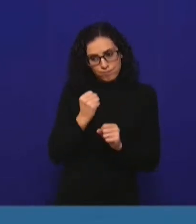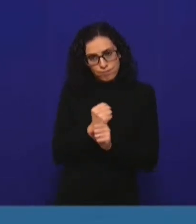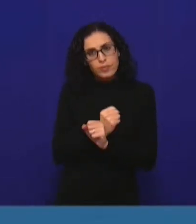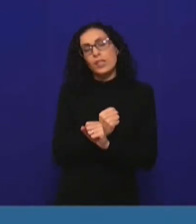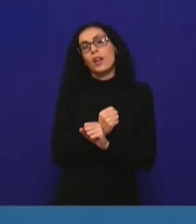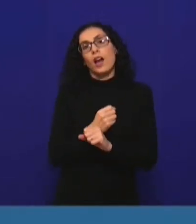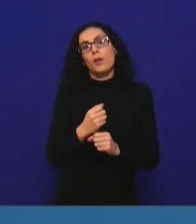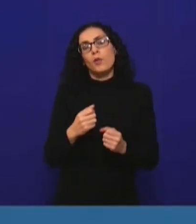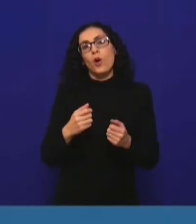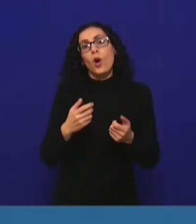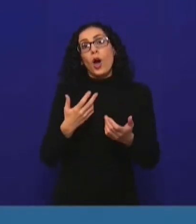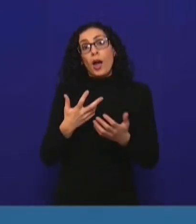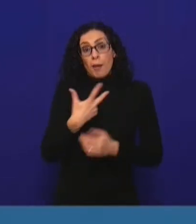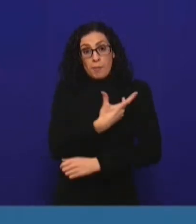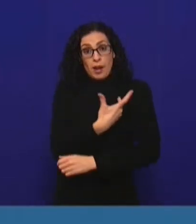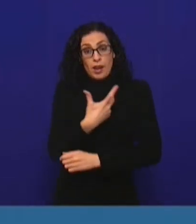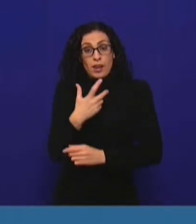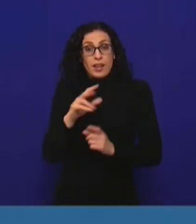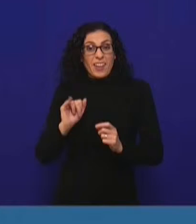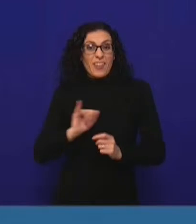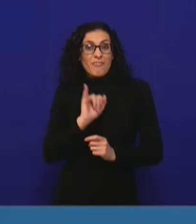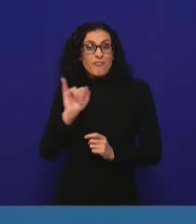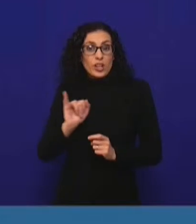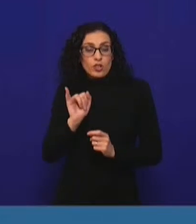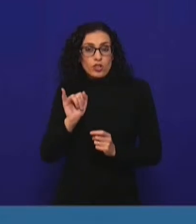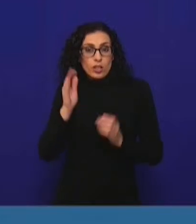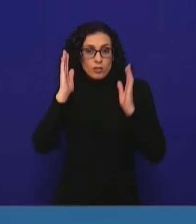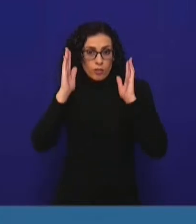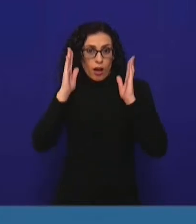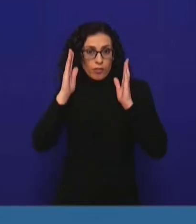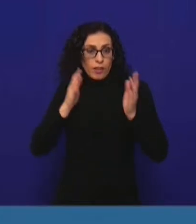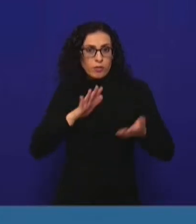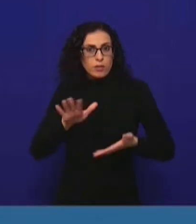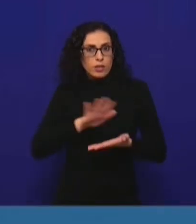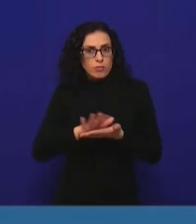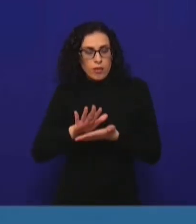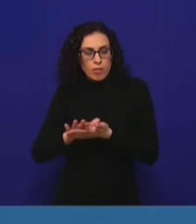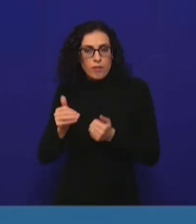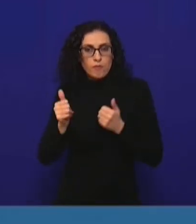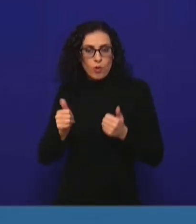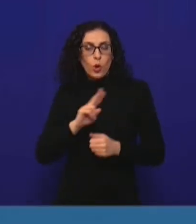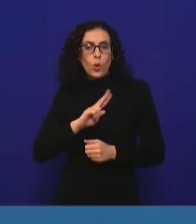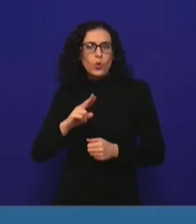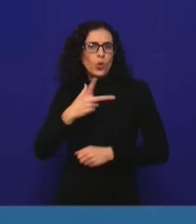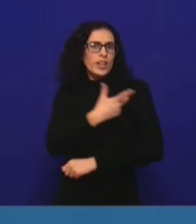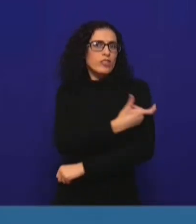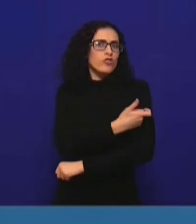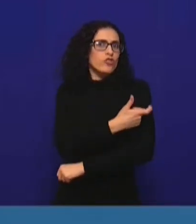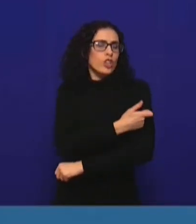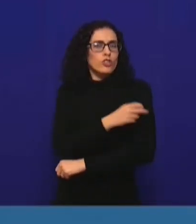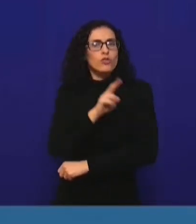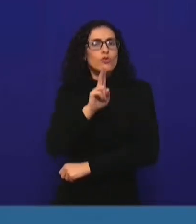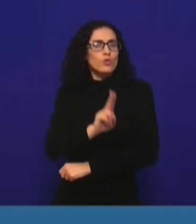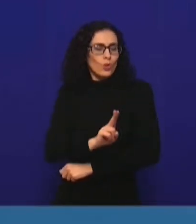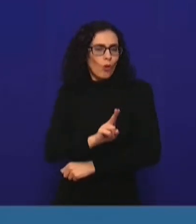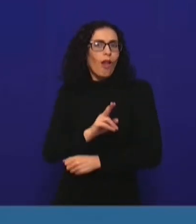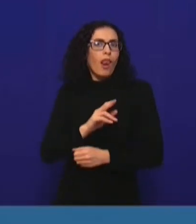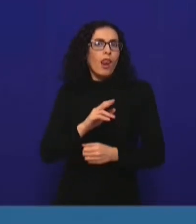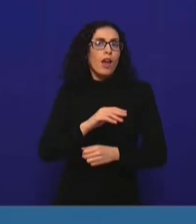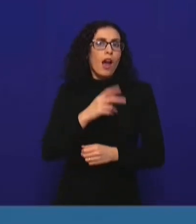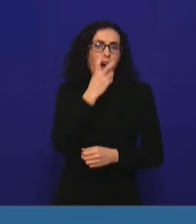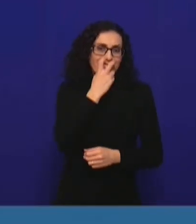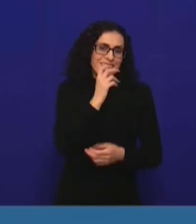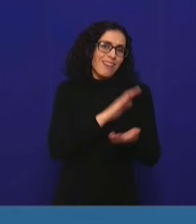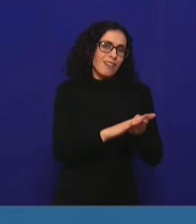minħabba infection control measures u anka l-fatt li hemmhekk laqamna l-maġġor parti tal-anzjani allura eżempju ma jgħaddi żmien iżjed tistenna